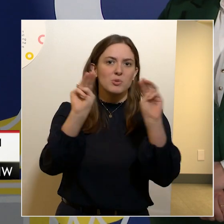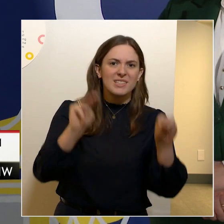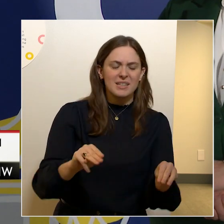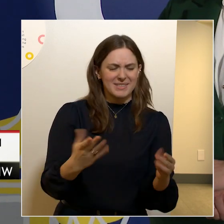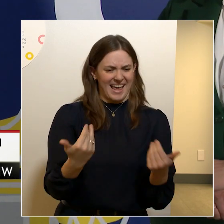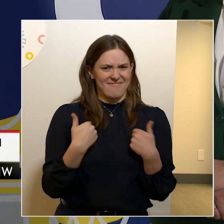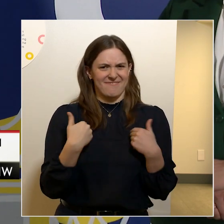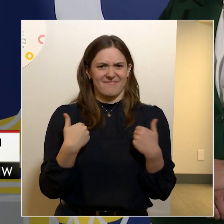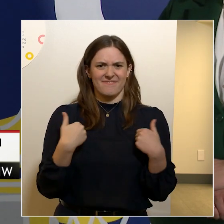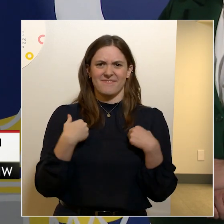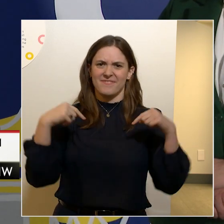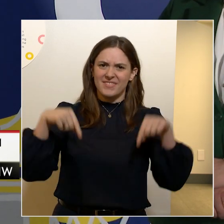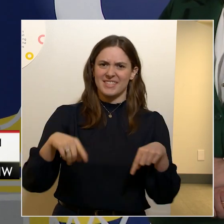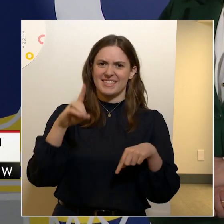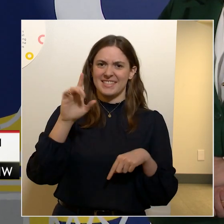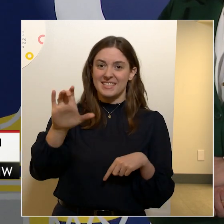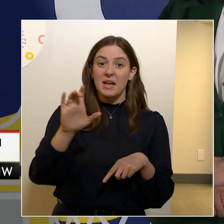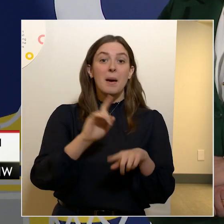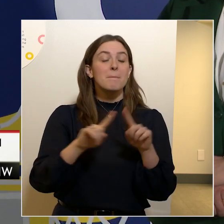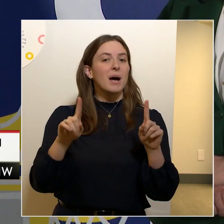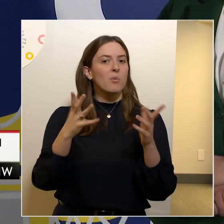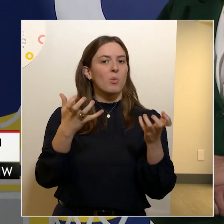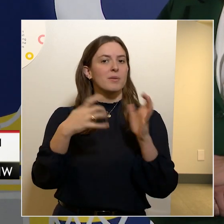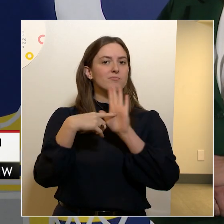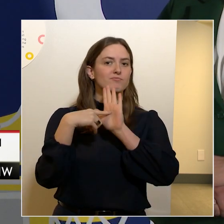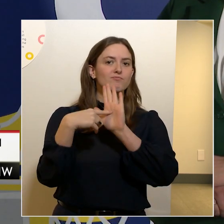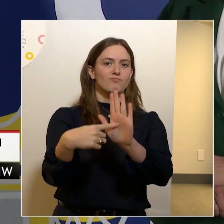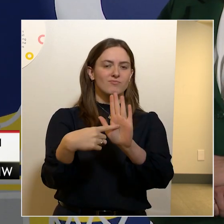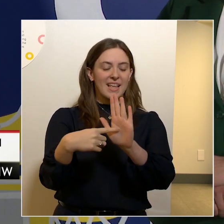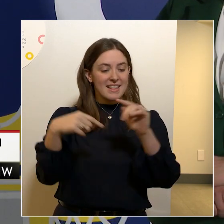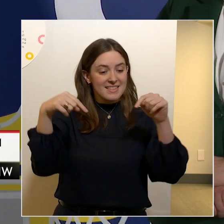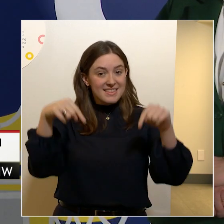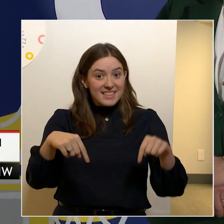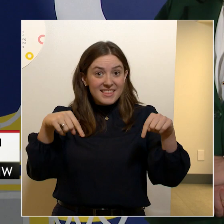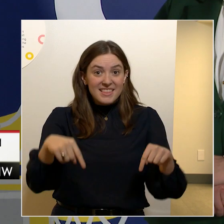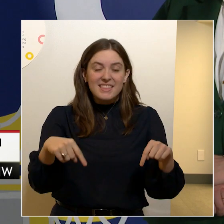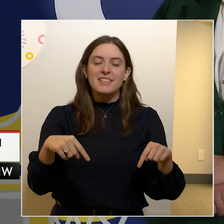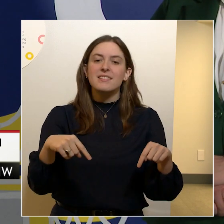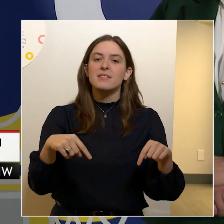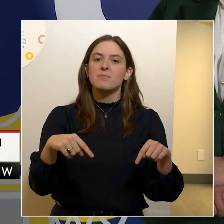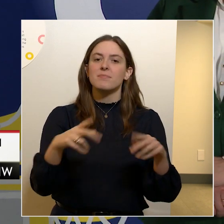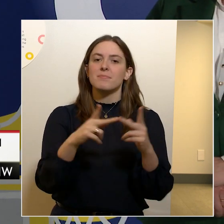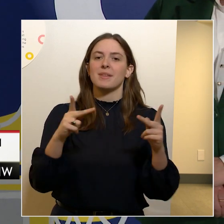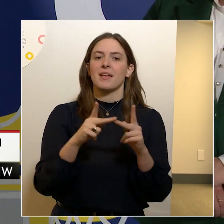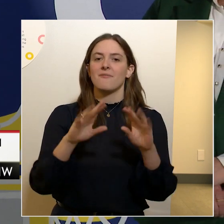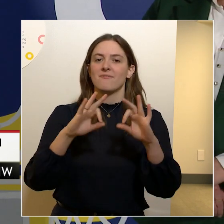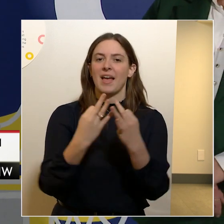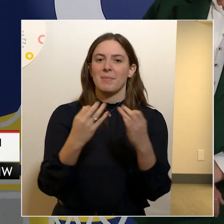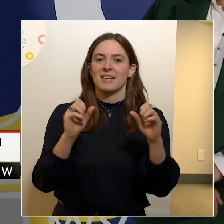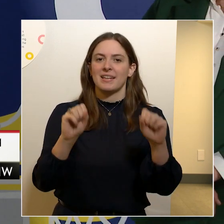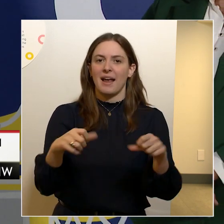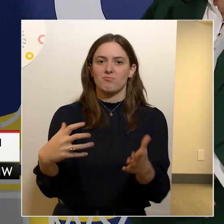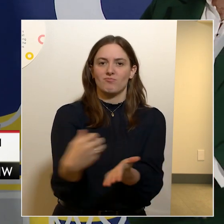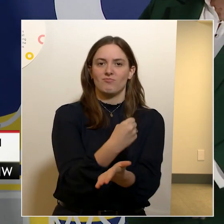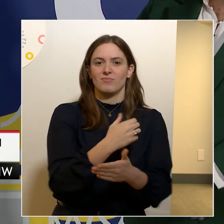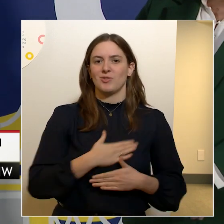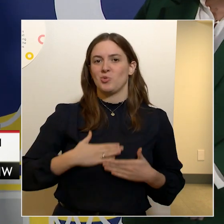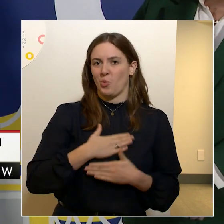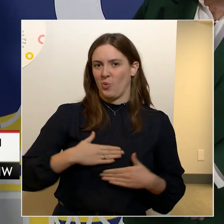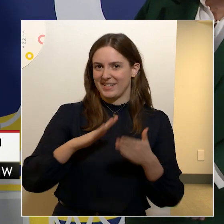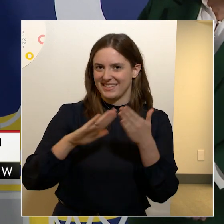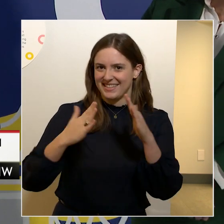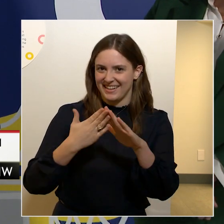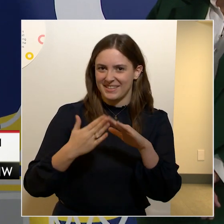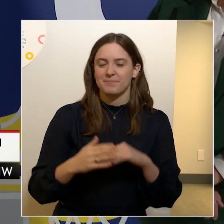to make it very clear that this is a place where families can enjoy the city. And